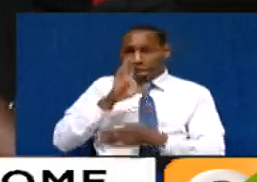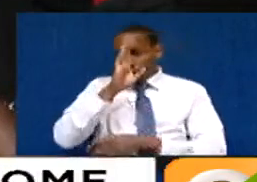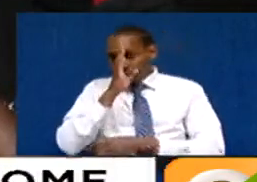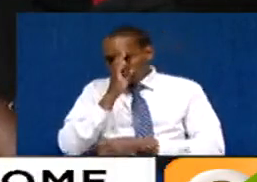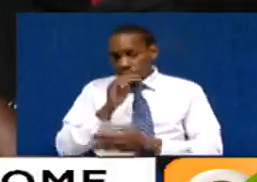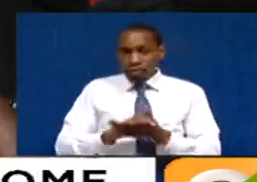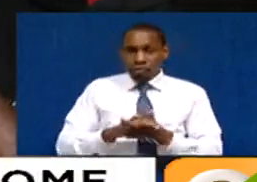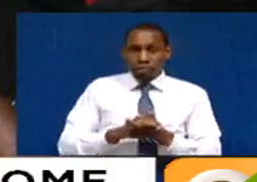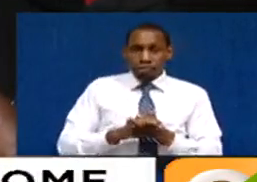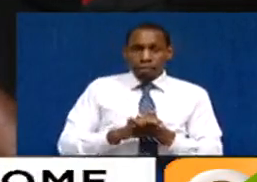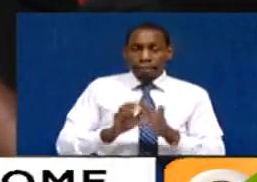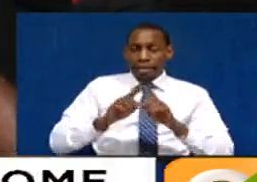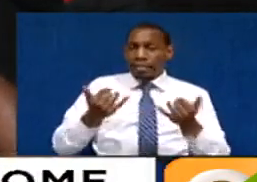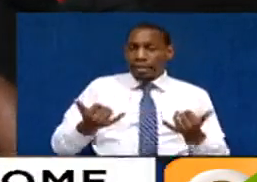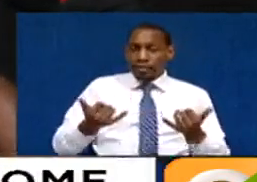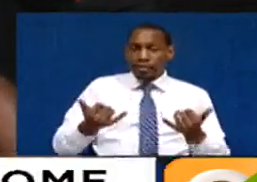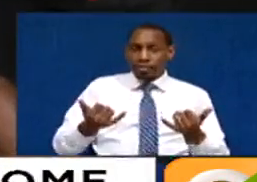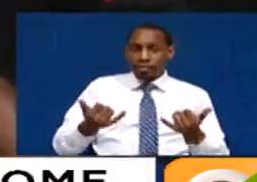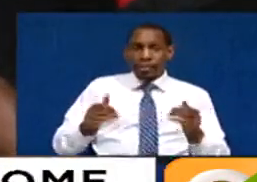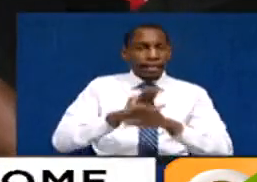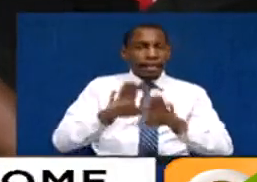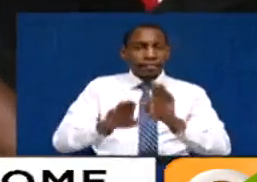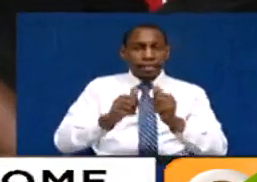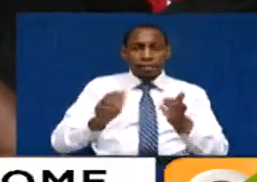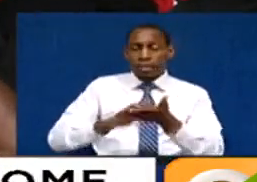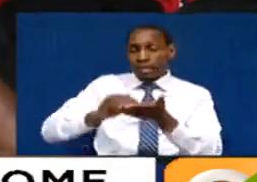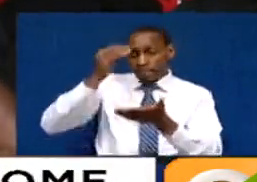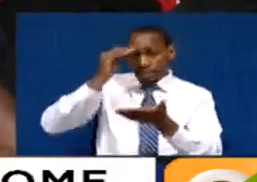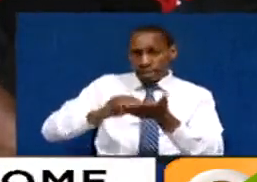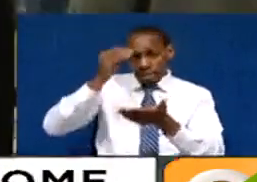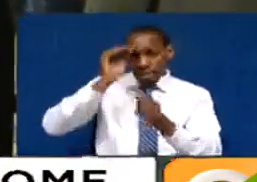how to use the blocks, but so far so good. I've learned much about the blocks,